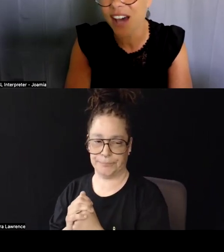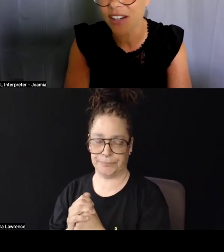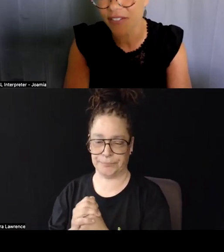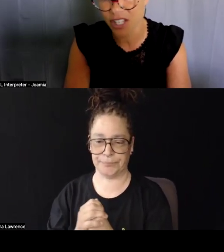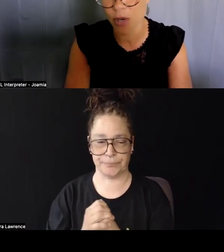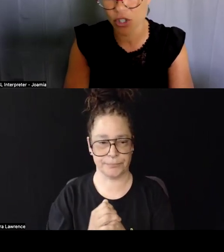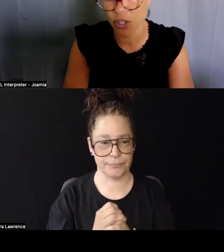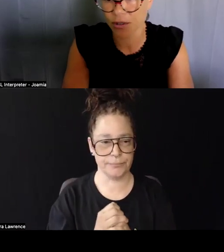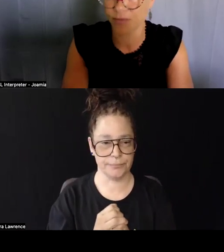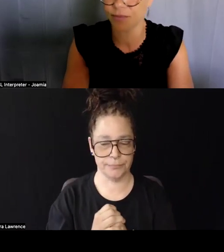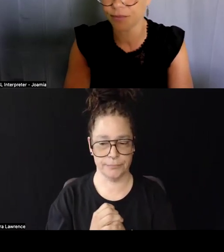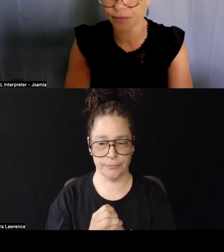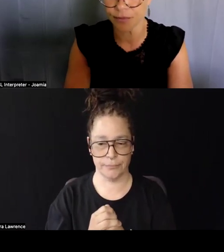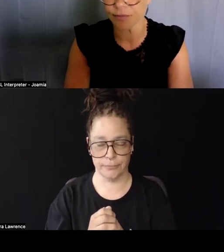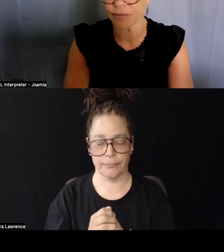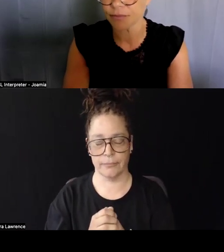but not enough exposure.